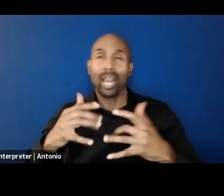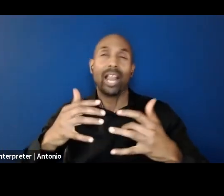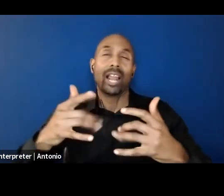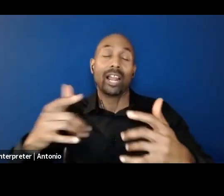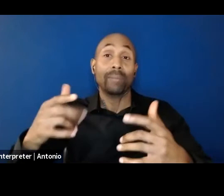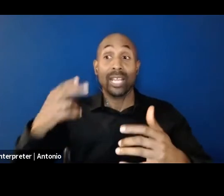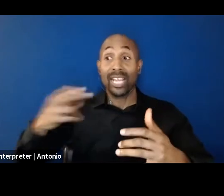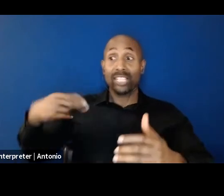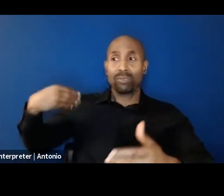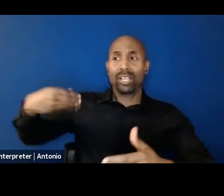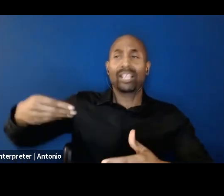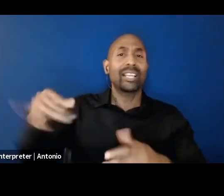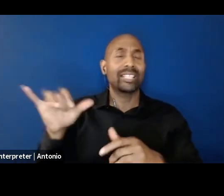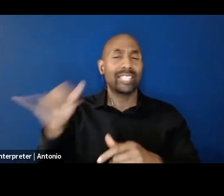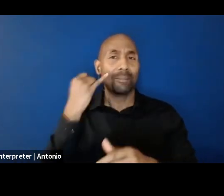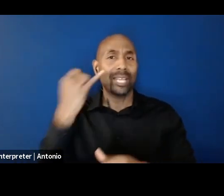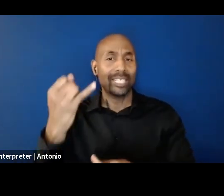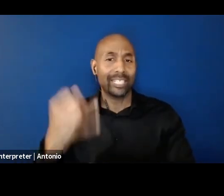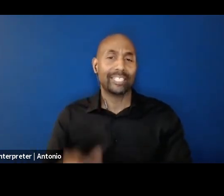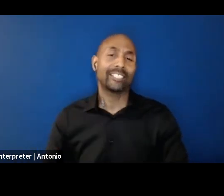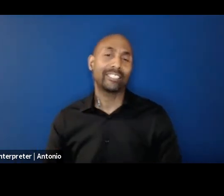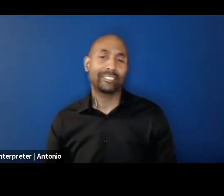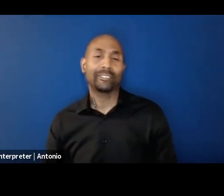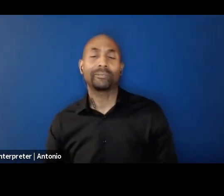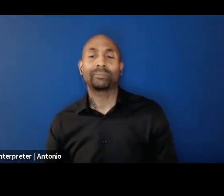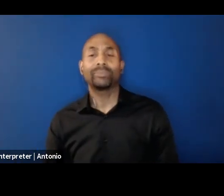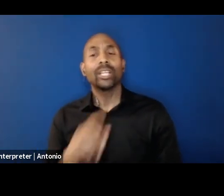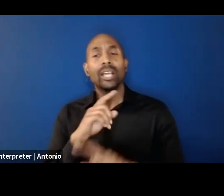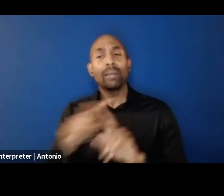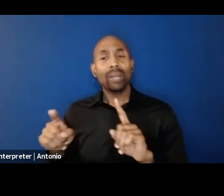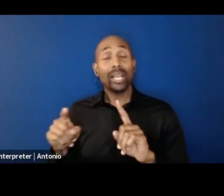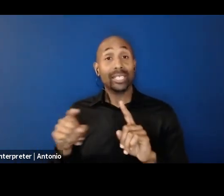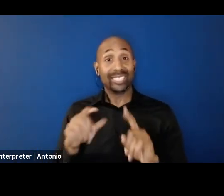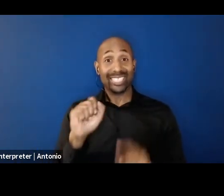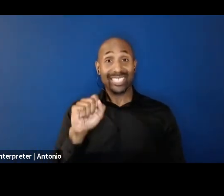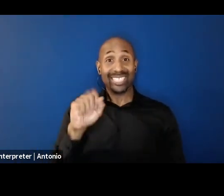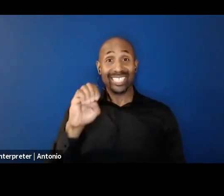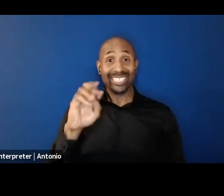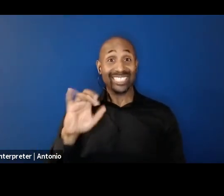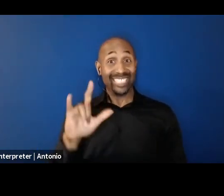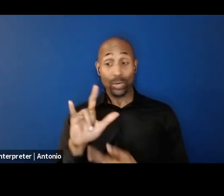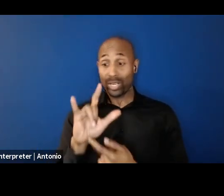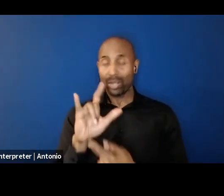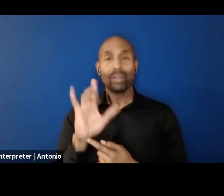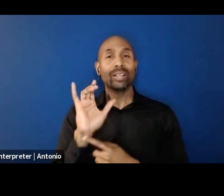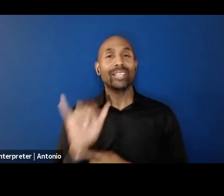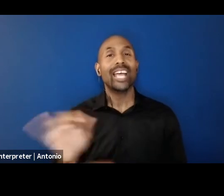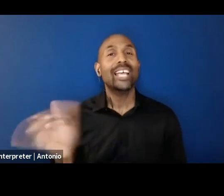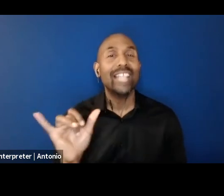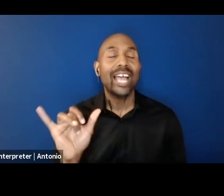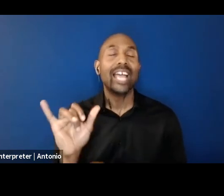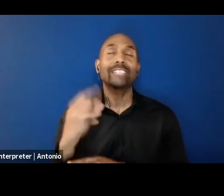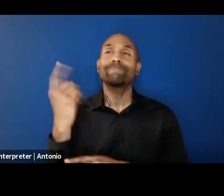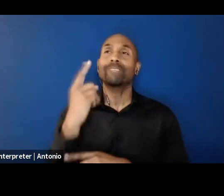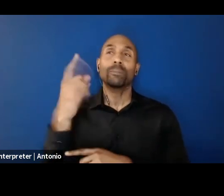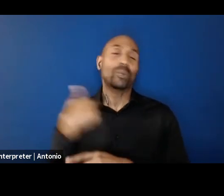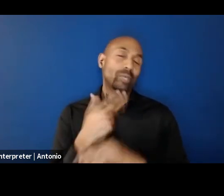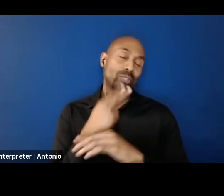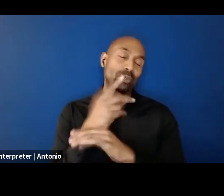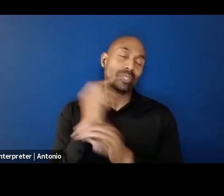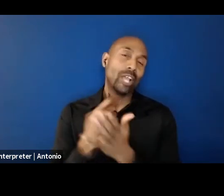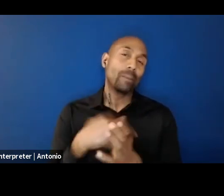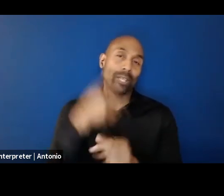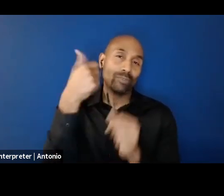progressive, non-progressive mnemonic we resort to remind ourselves, inure, and inoculate ourselves. A